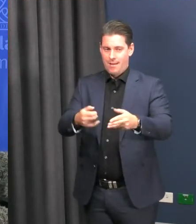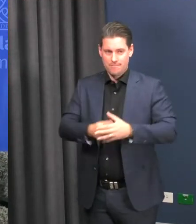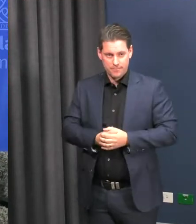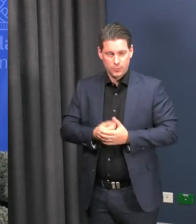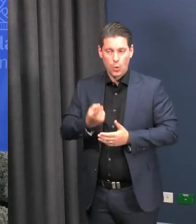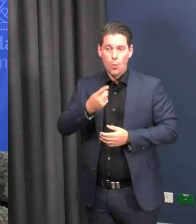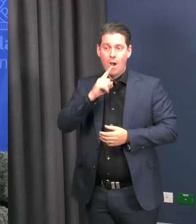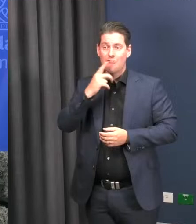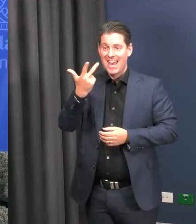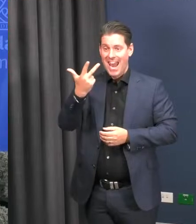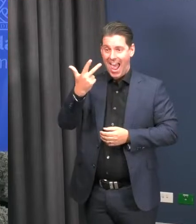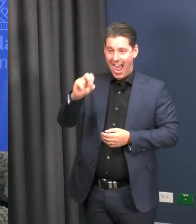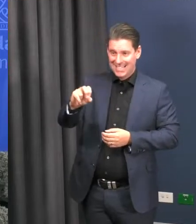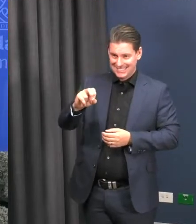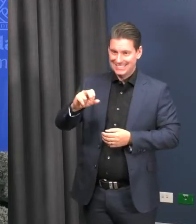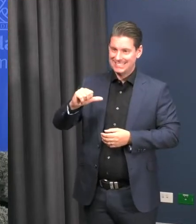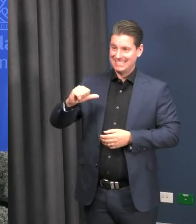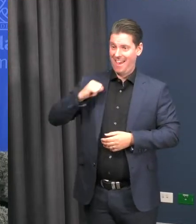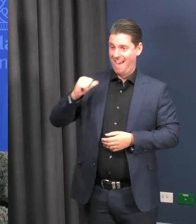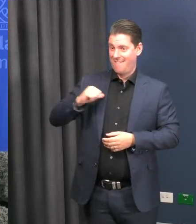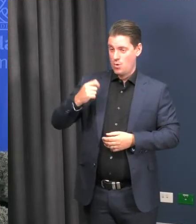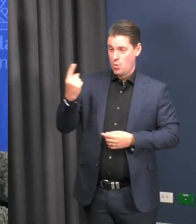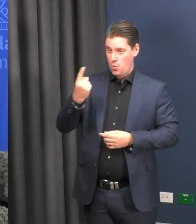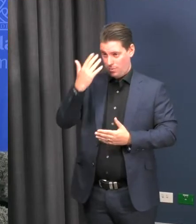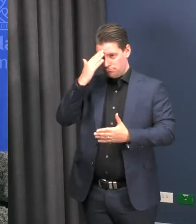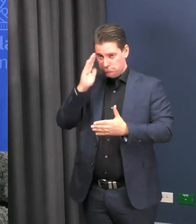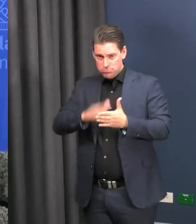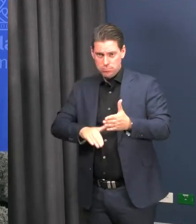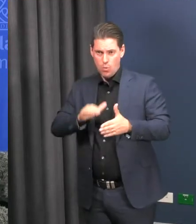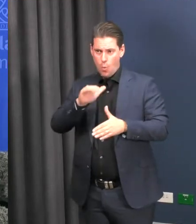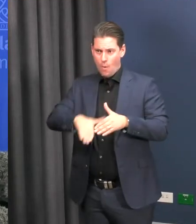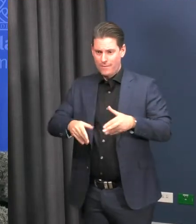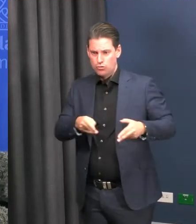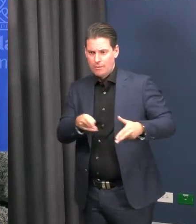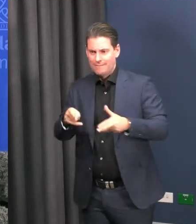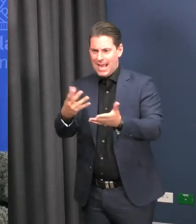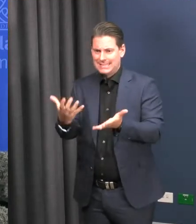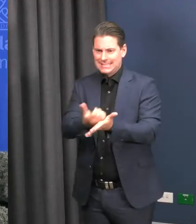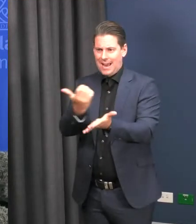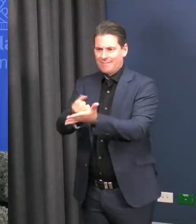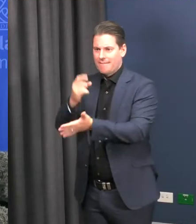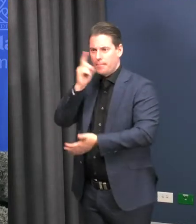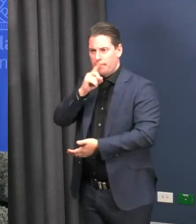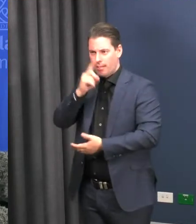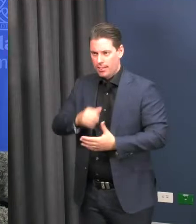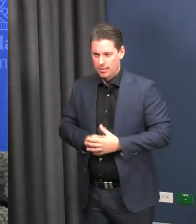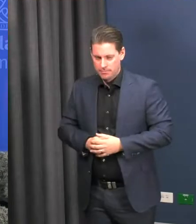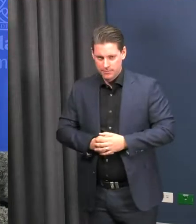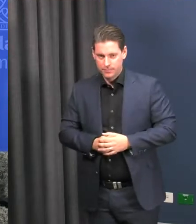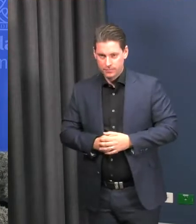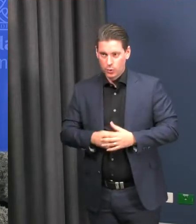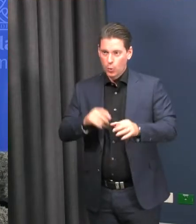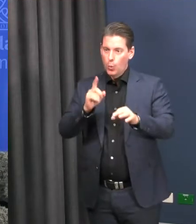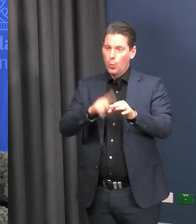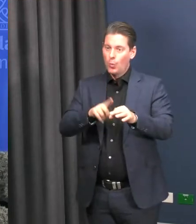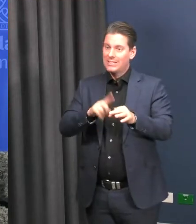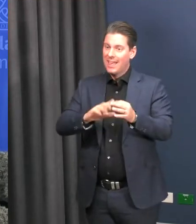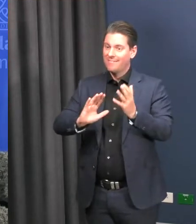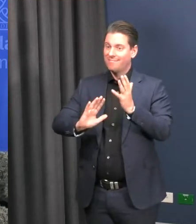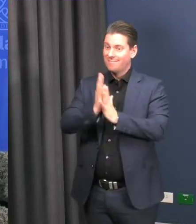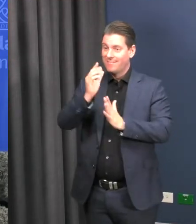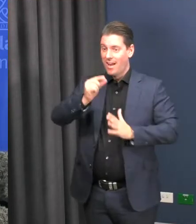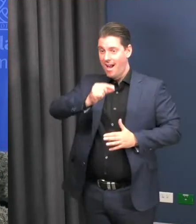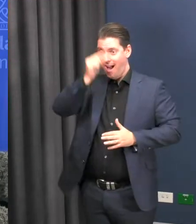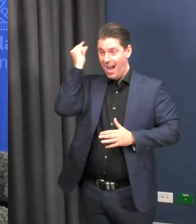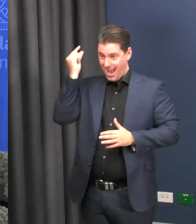180 swiftwater rescue personnel right here in the impacted area. Additional Queensland Fire Department recruits have